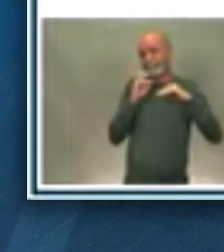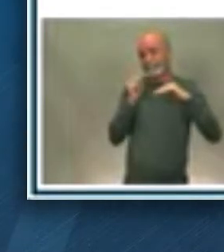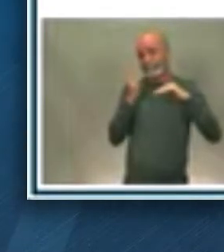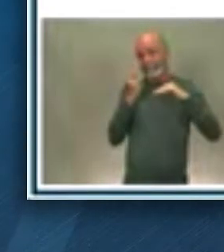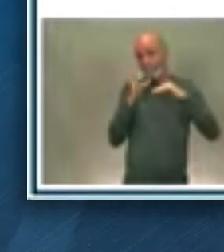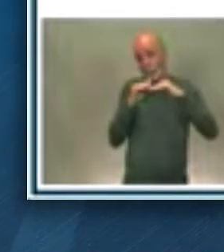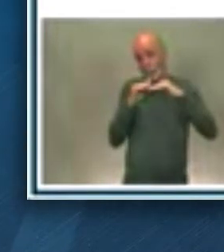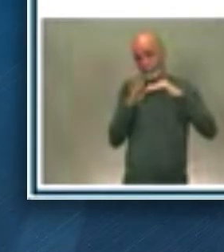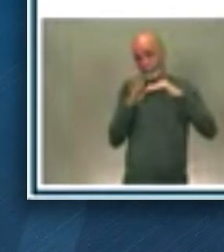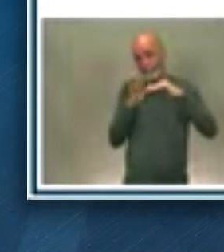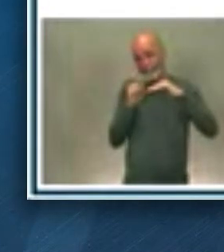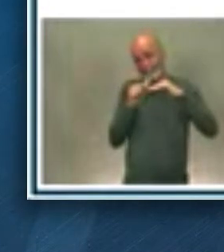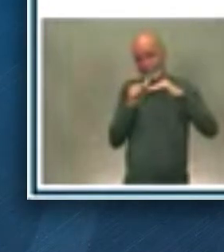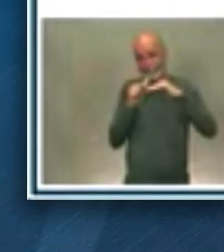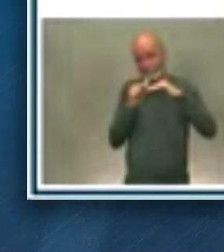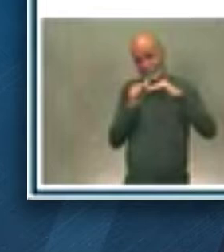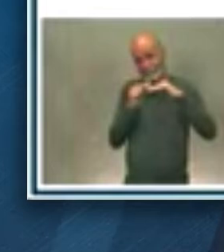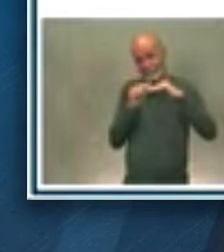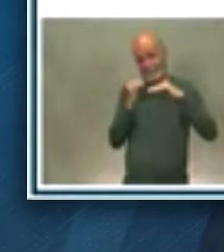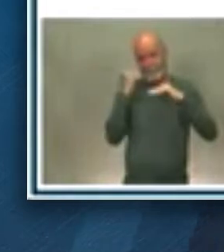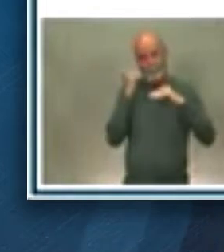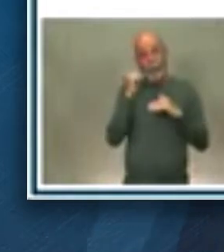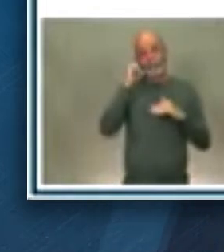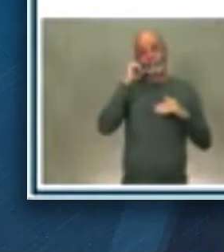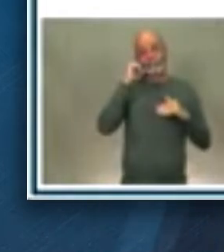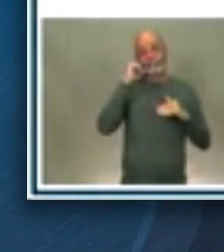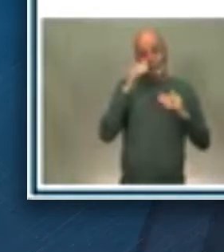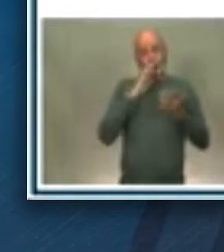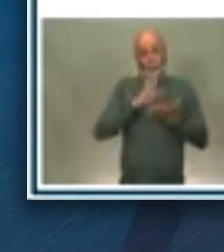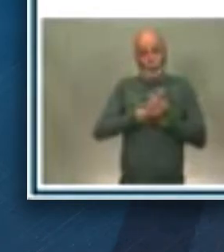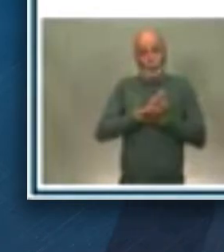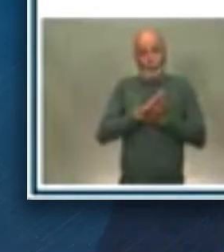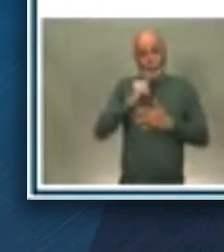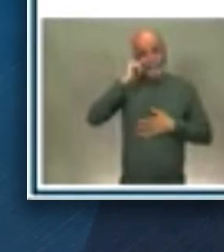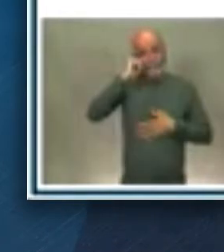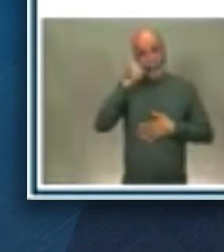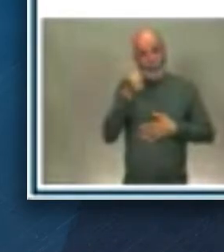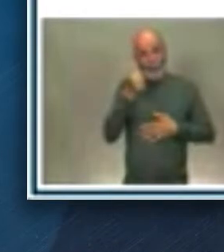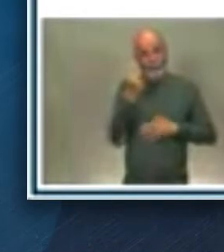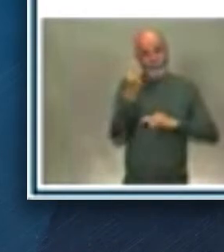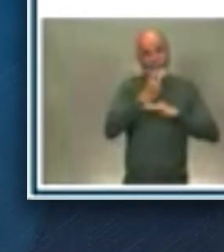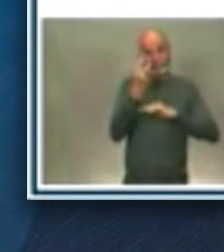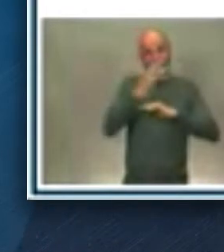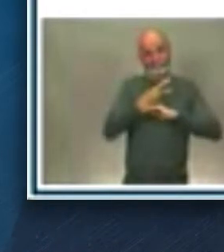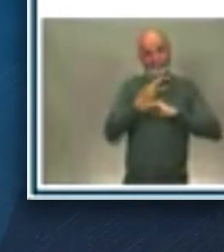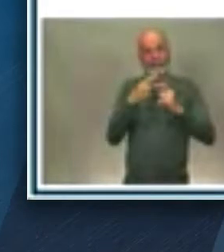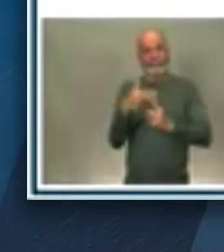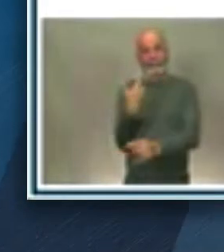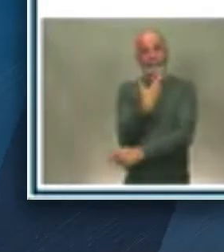it's, you know, the day after school or October, November, whatever, they become eligible for the vaccine, and we would